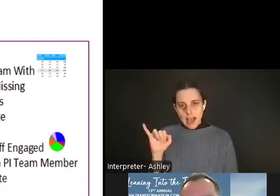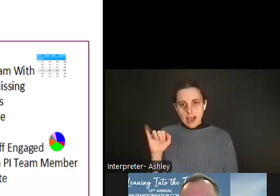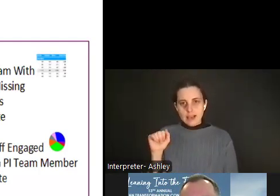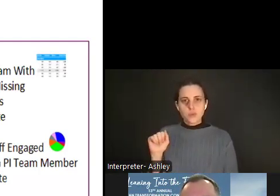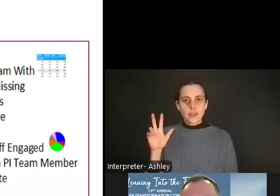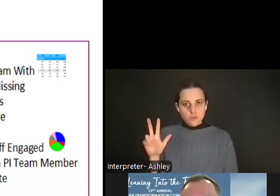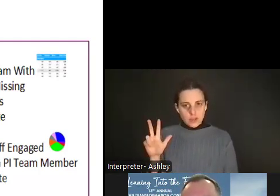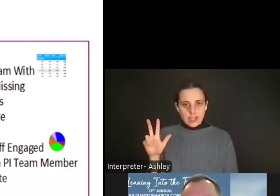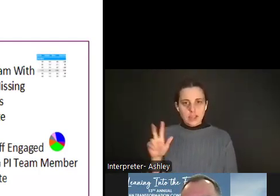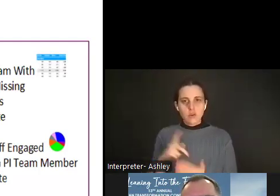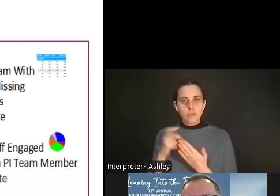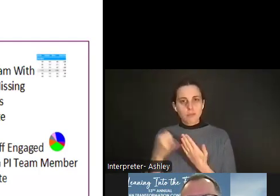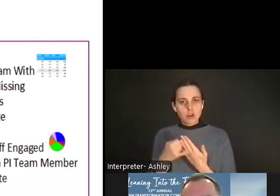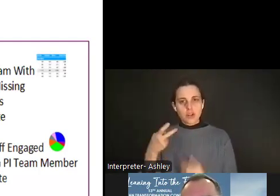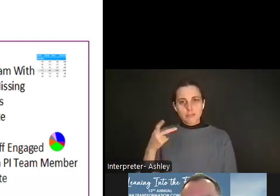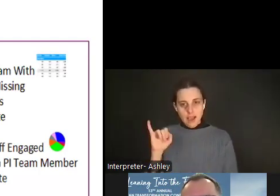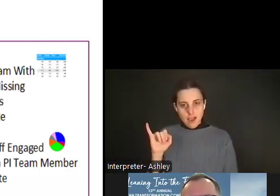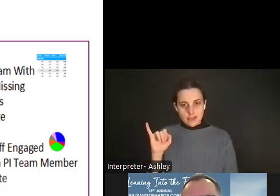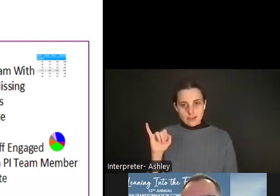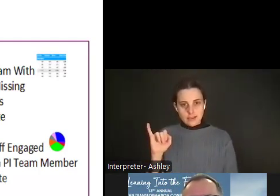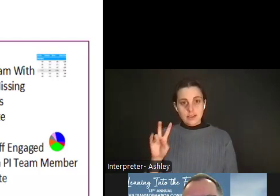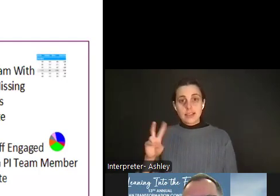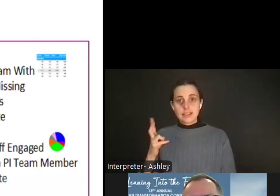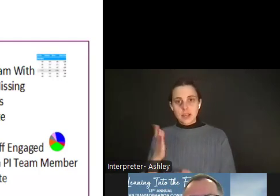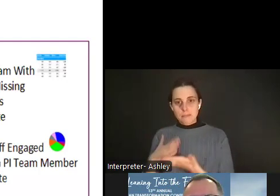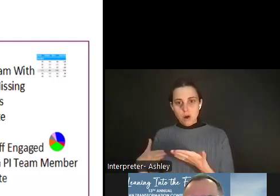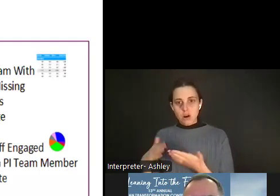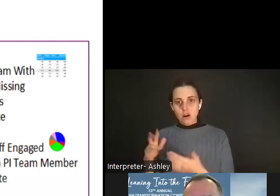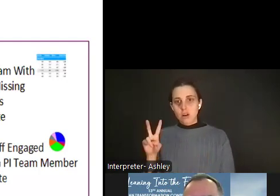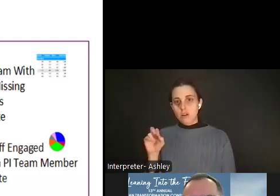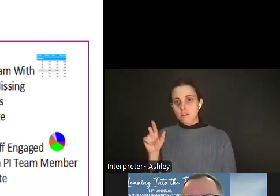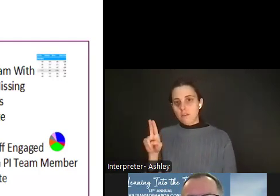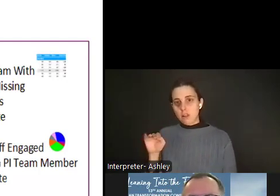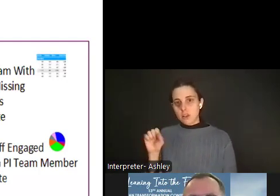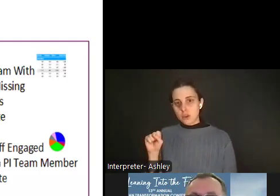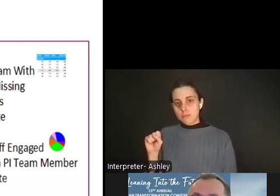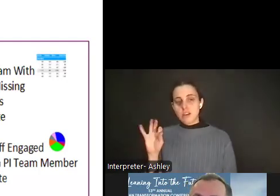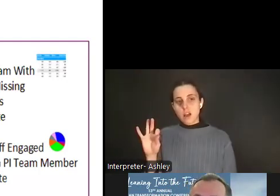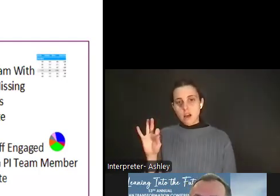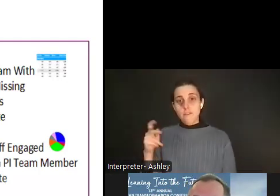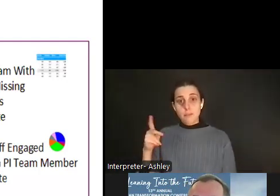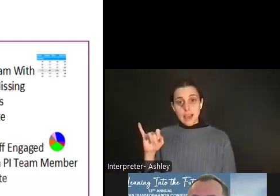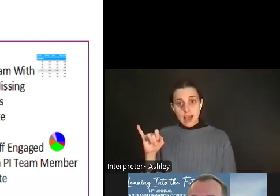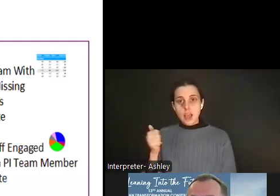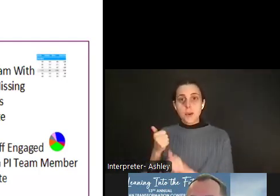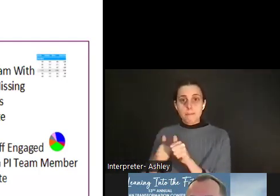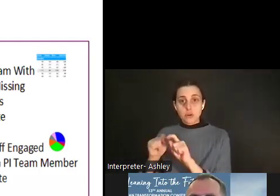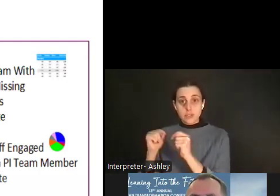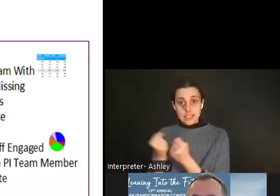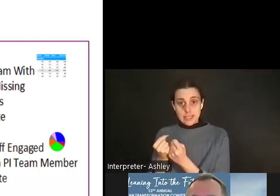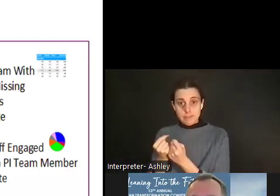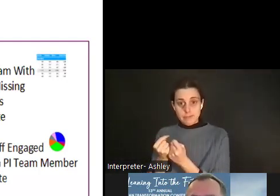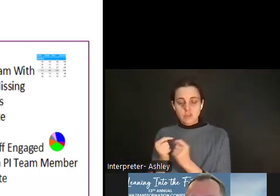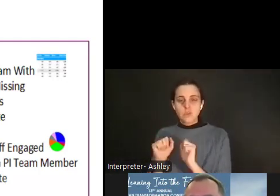PIs. And the second one looks at the volumes of PI by month, by team. So we can see the teams, the